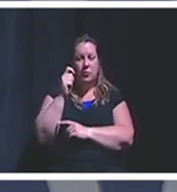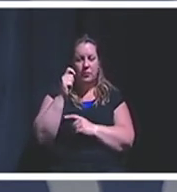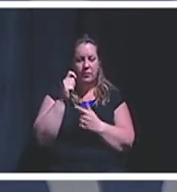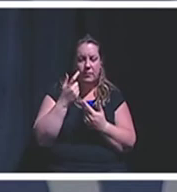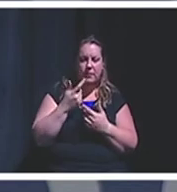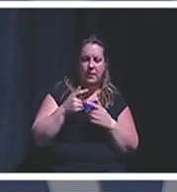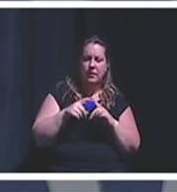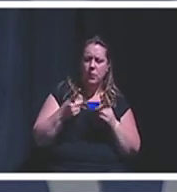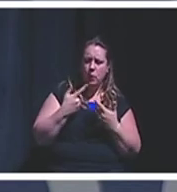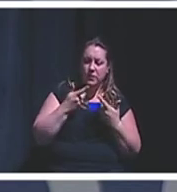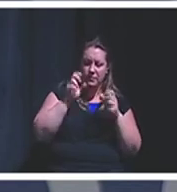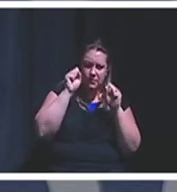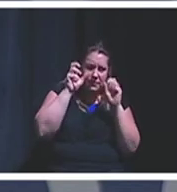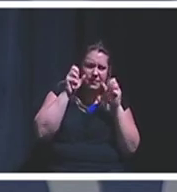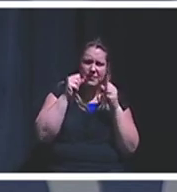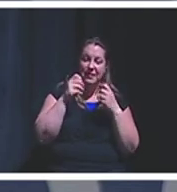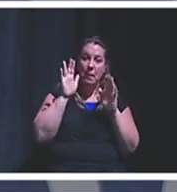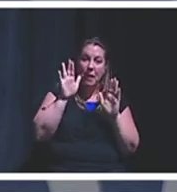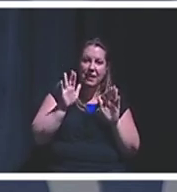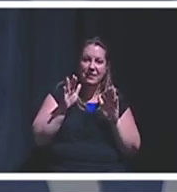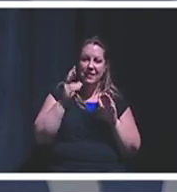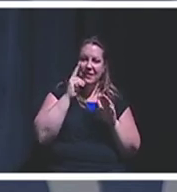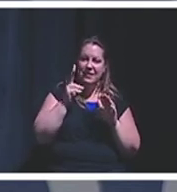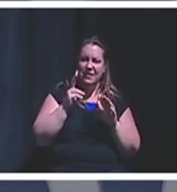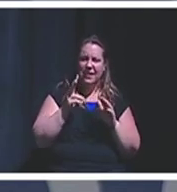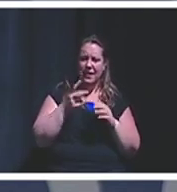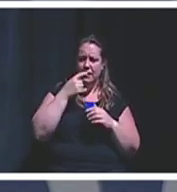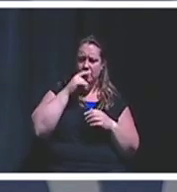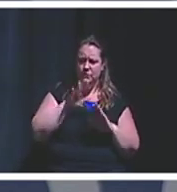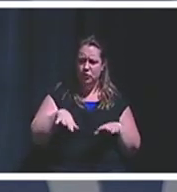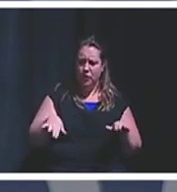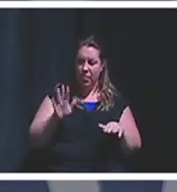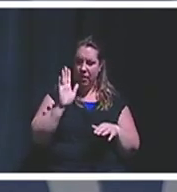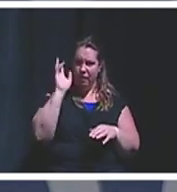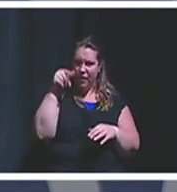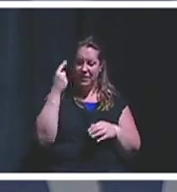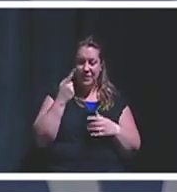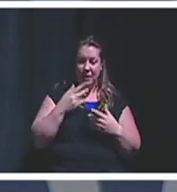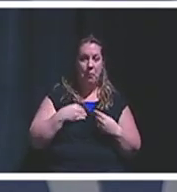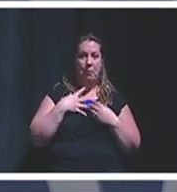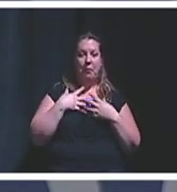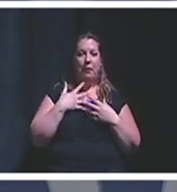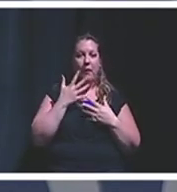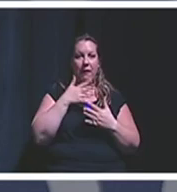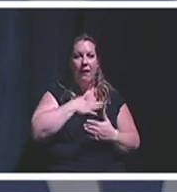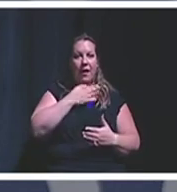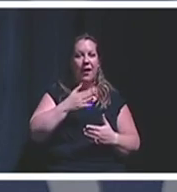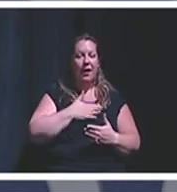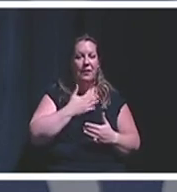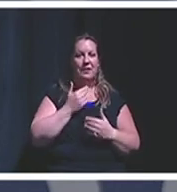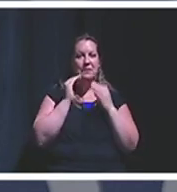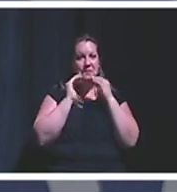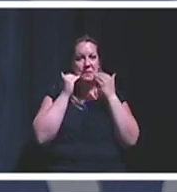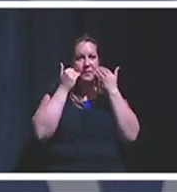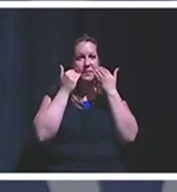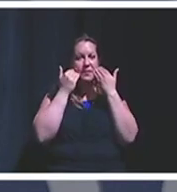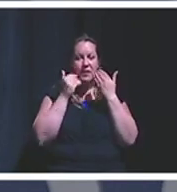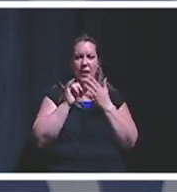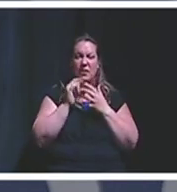was to see the expressions of joy and excitement on their faces, which exemplified